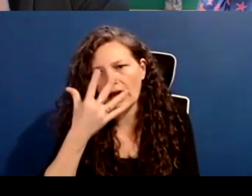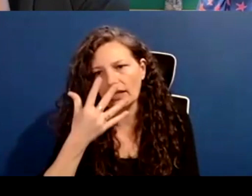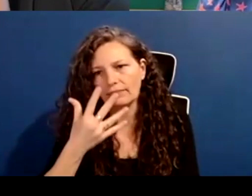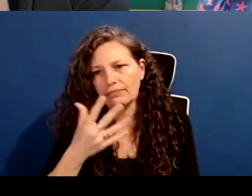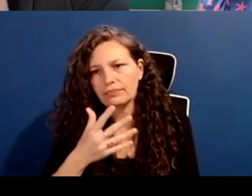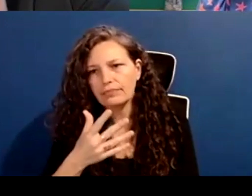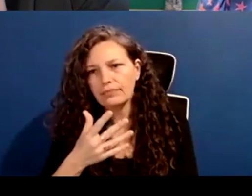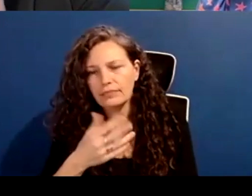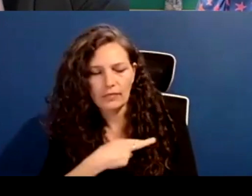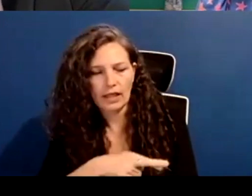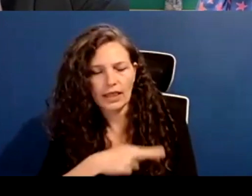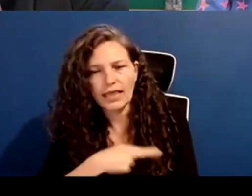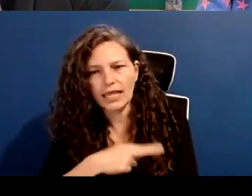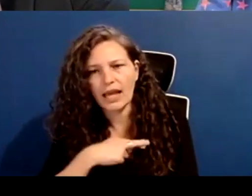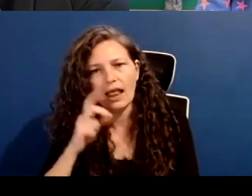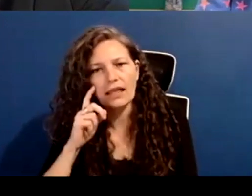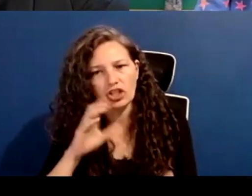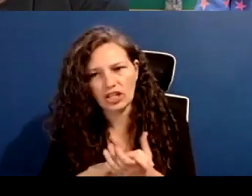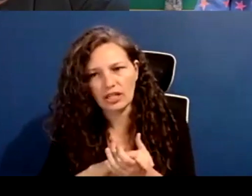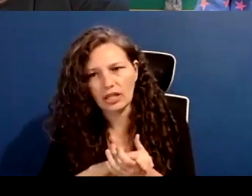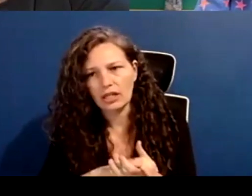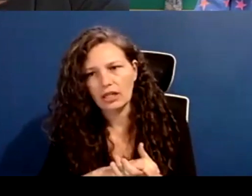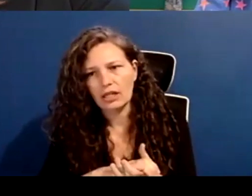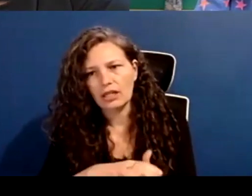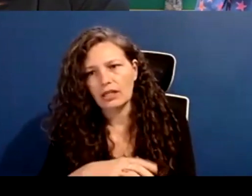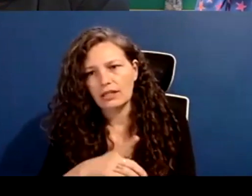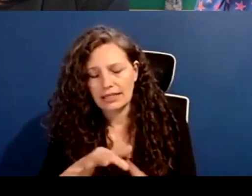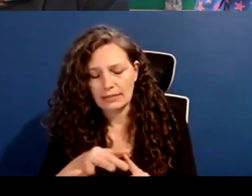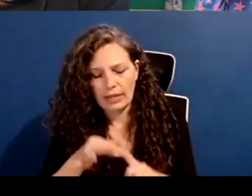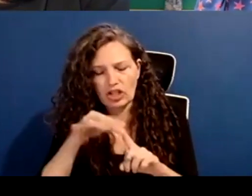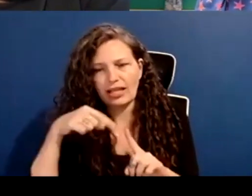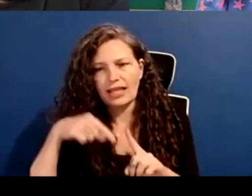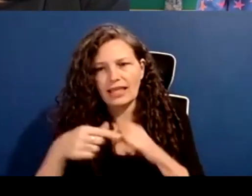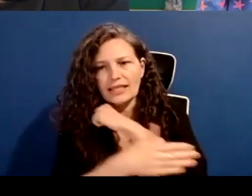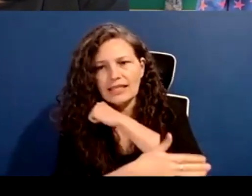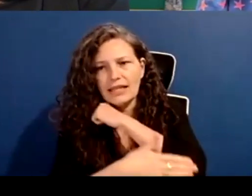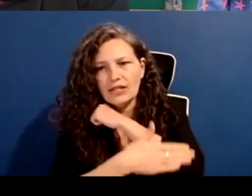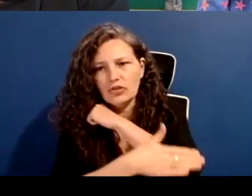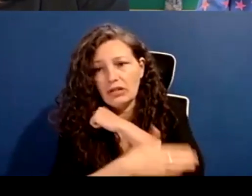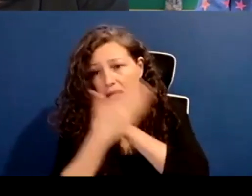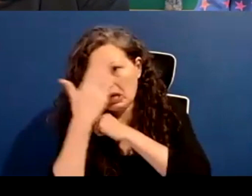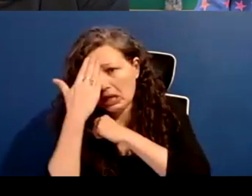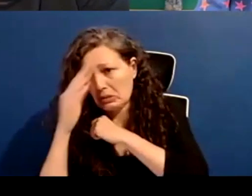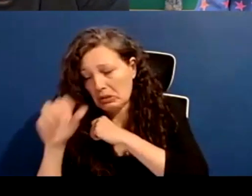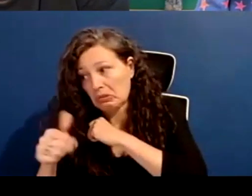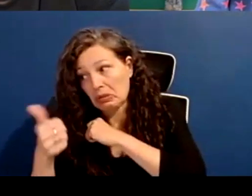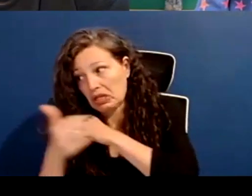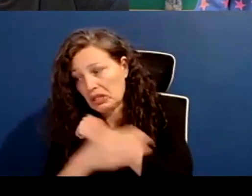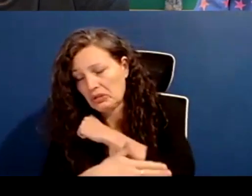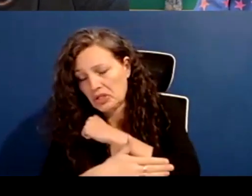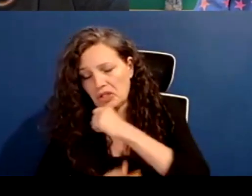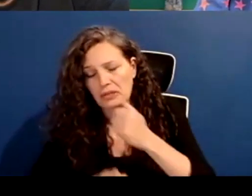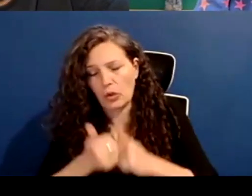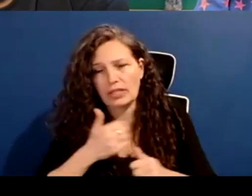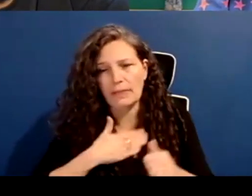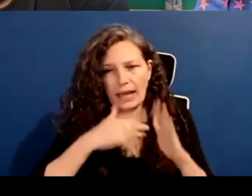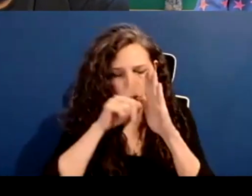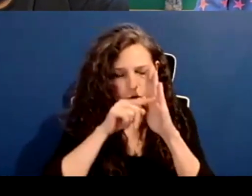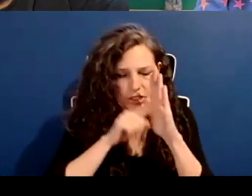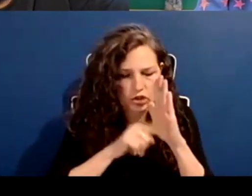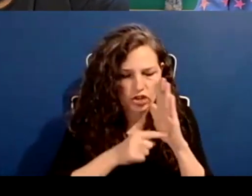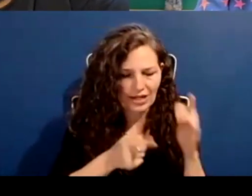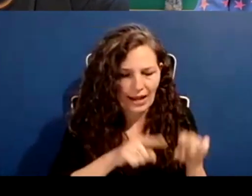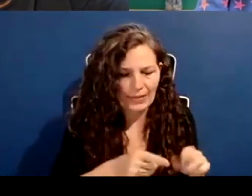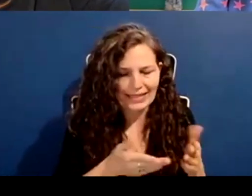theology, white evangelicalism, especially in this country. I can't speak about other countries. Most of my research is done here. And